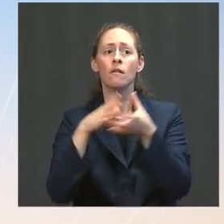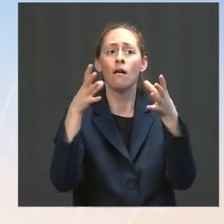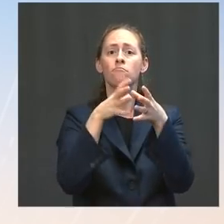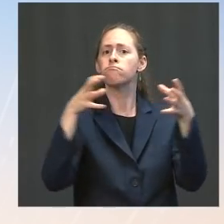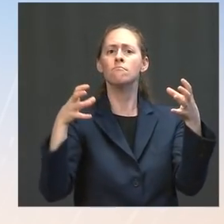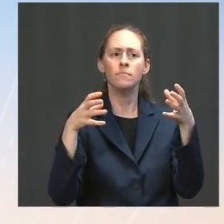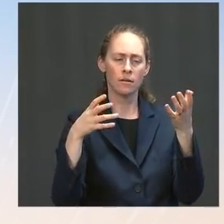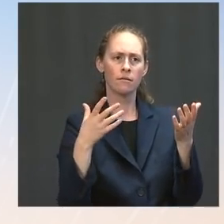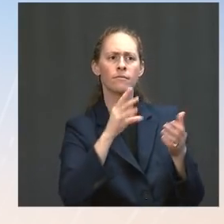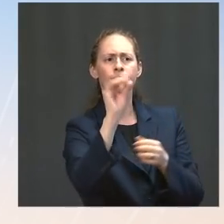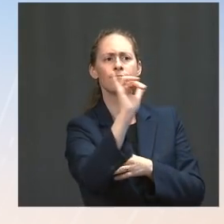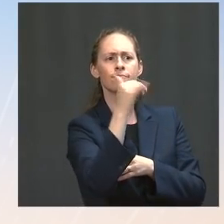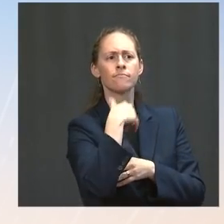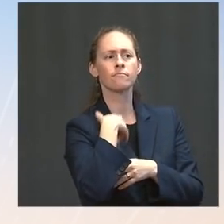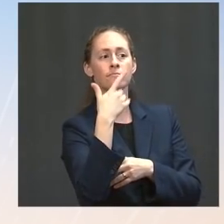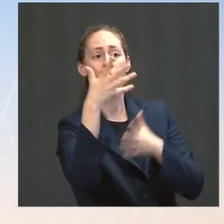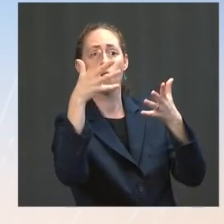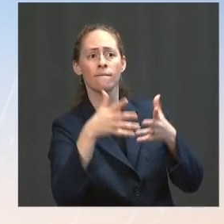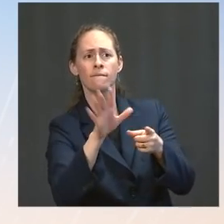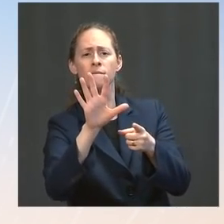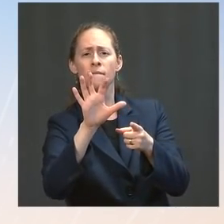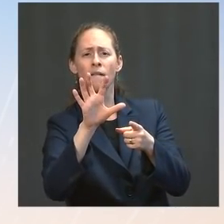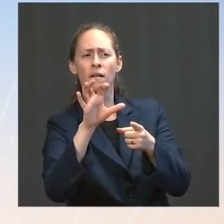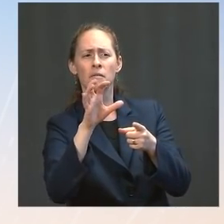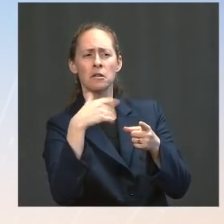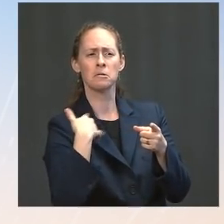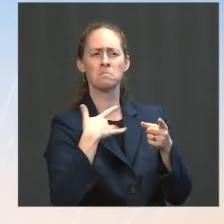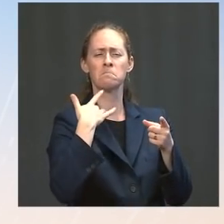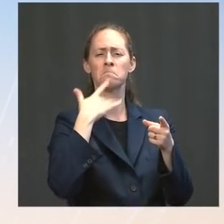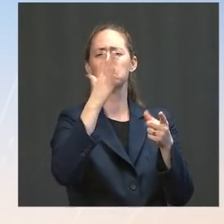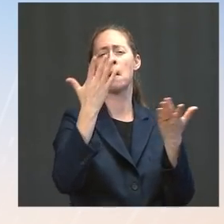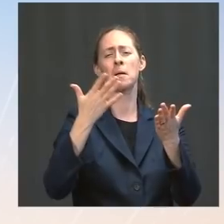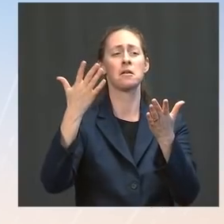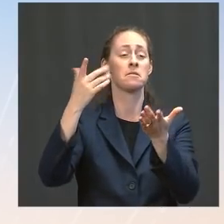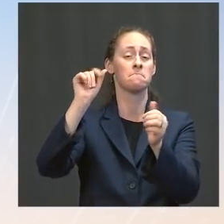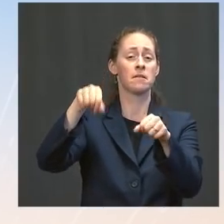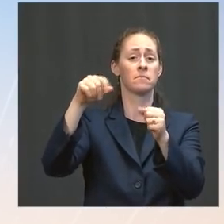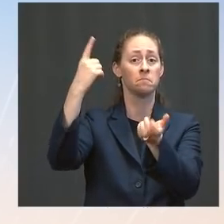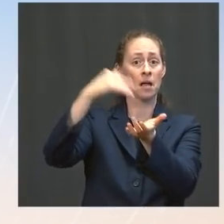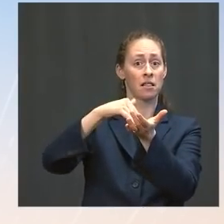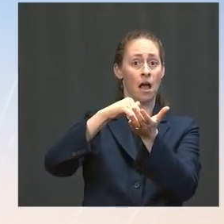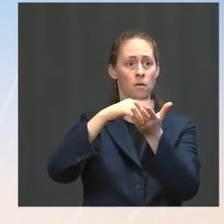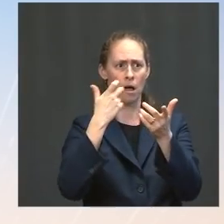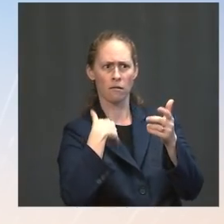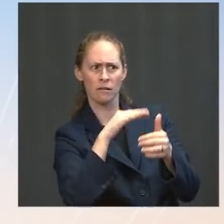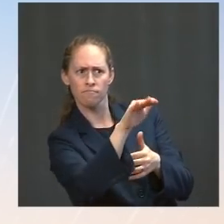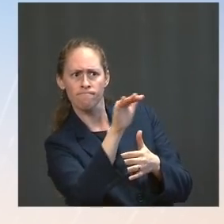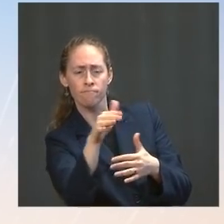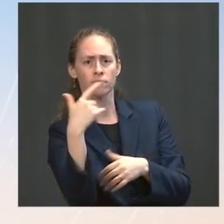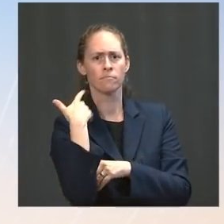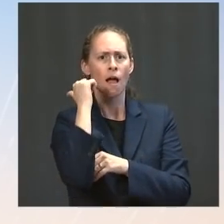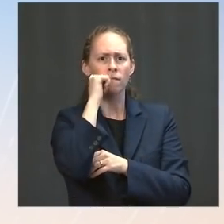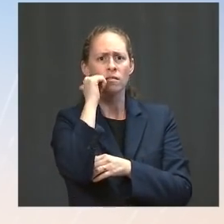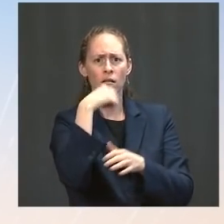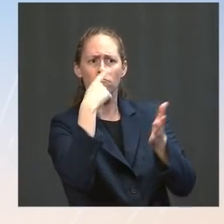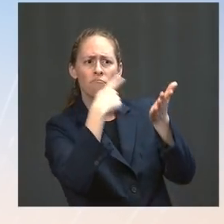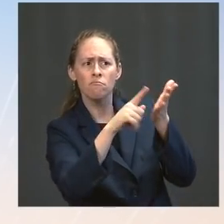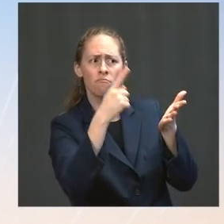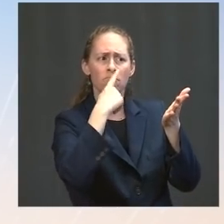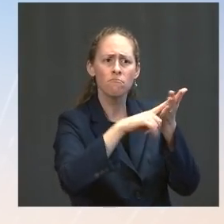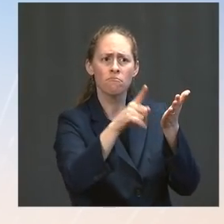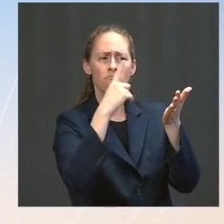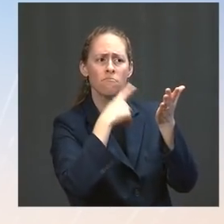how will the administration determine on August 31st or whatever day the military pulls